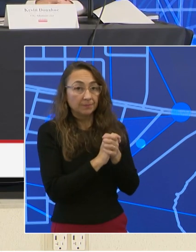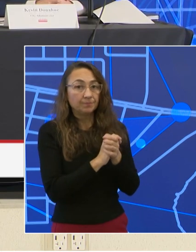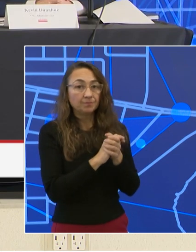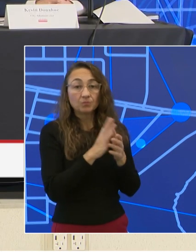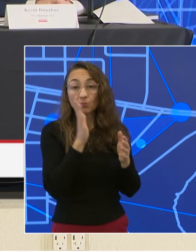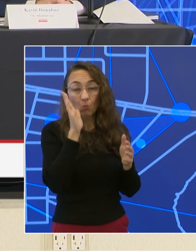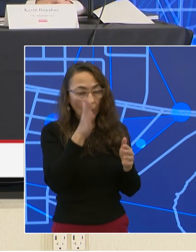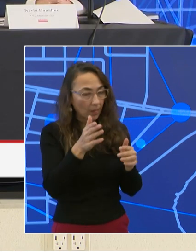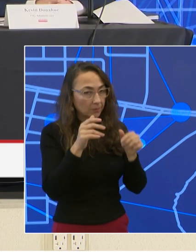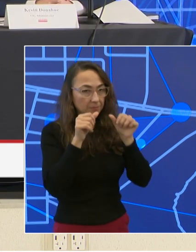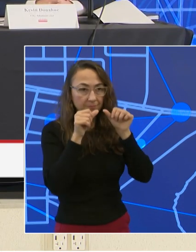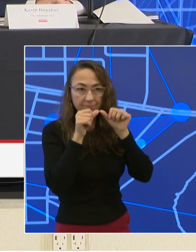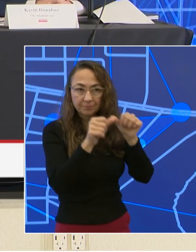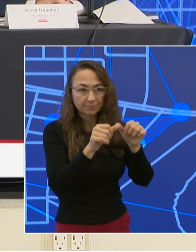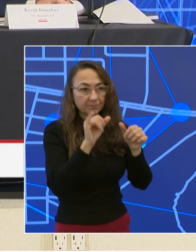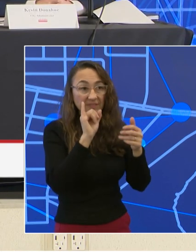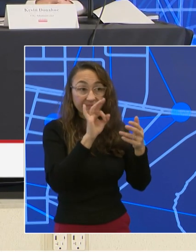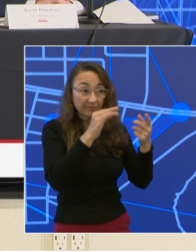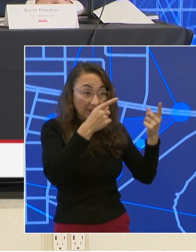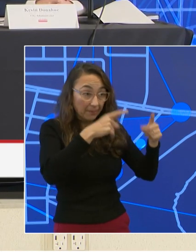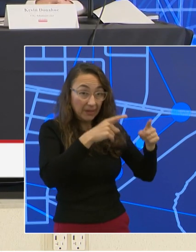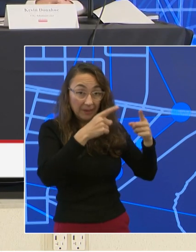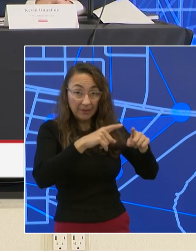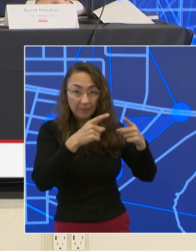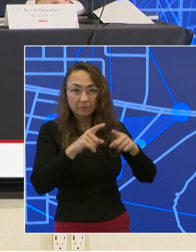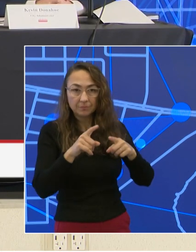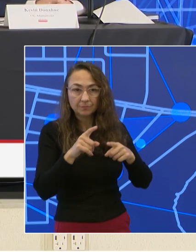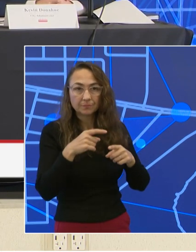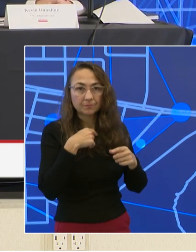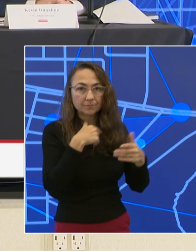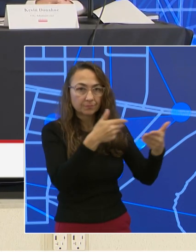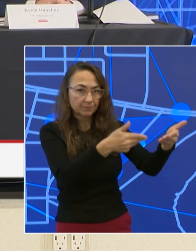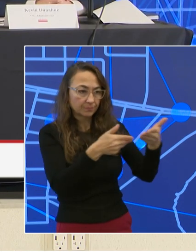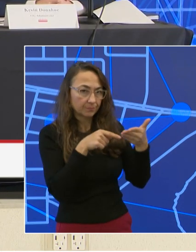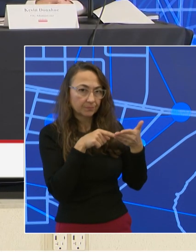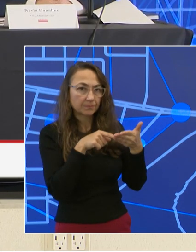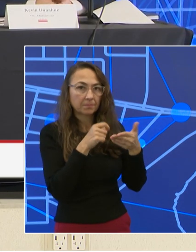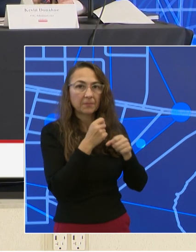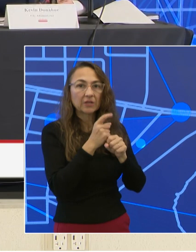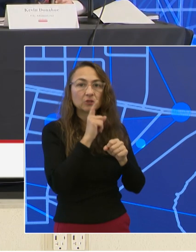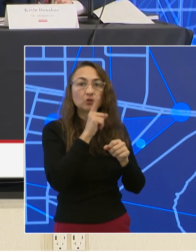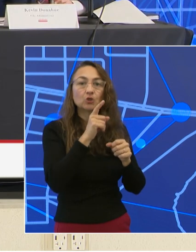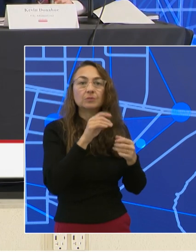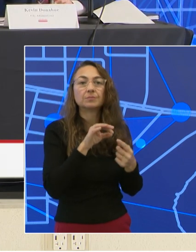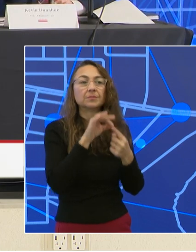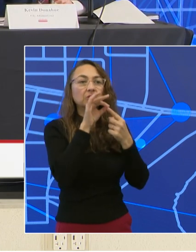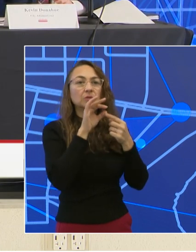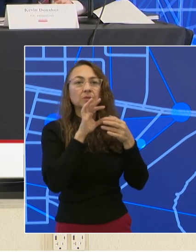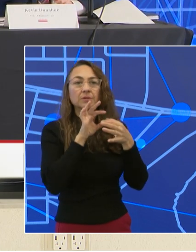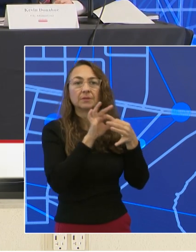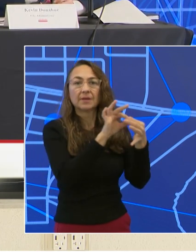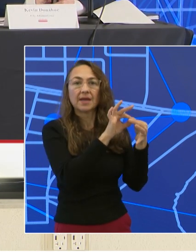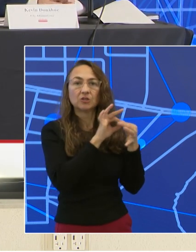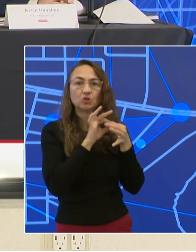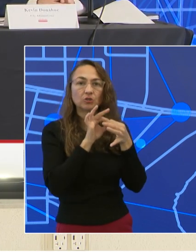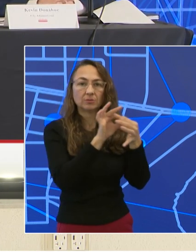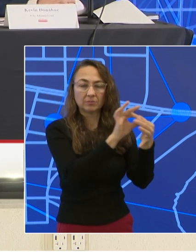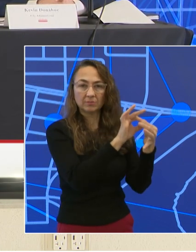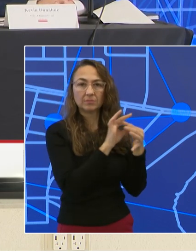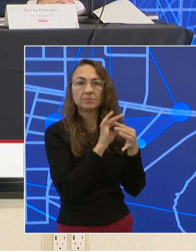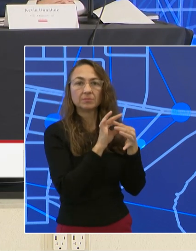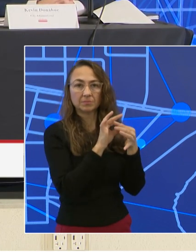the incident reports are coming in, that we're ensuring that our special liaison branch is getting out to those communities and really working with community to